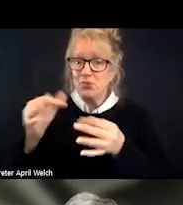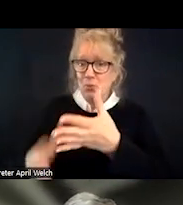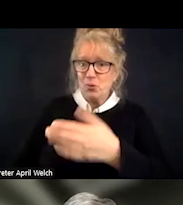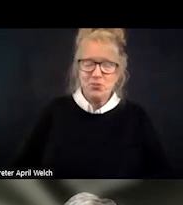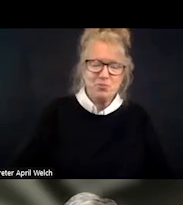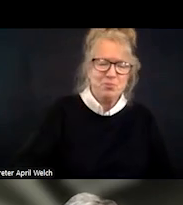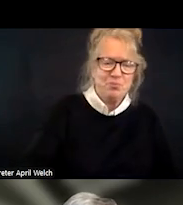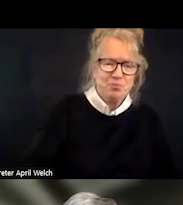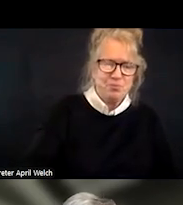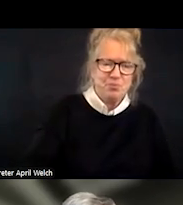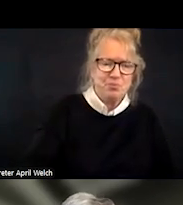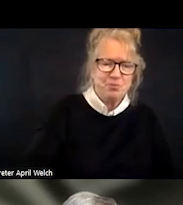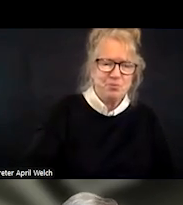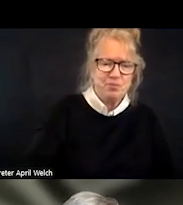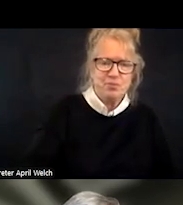Absolutely.